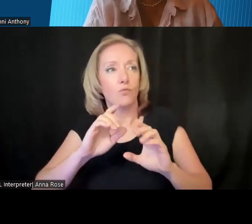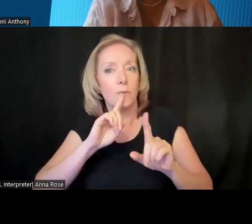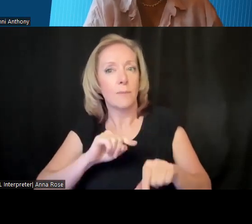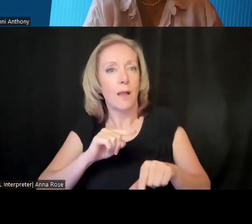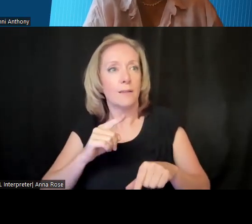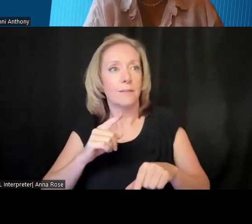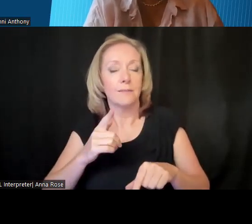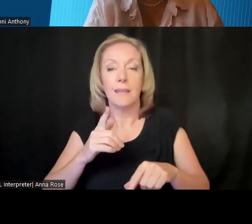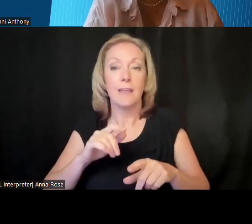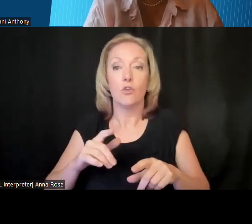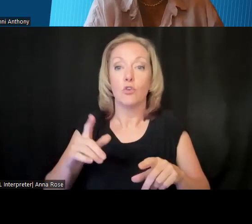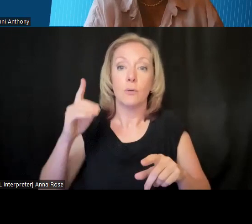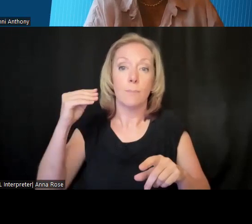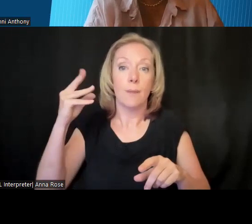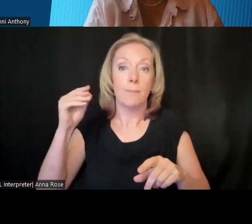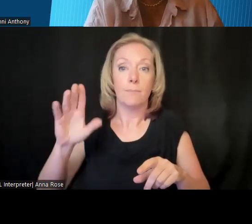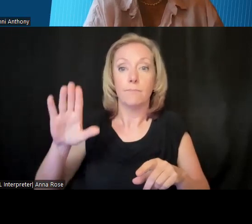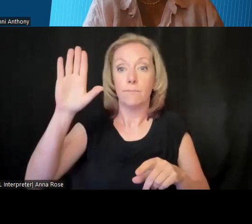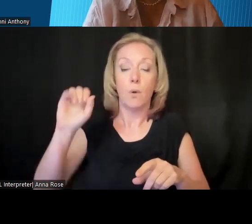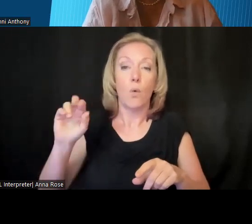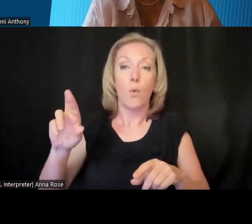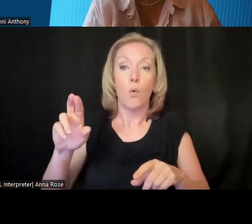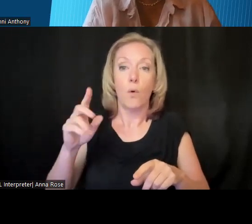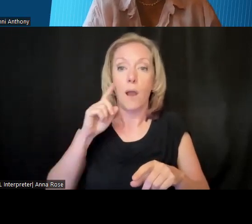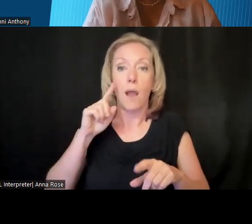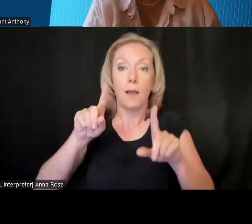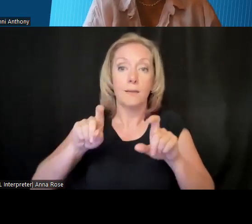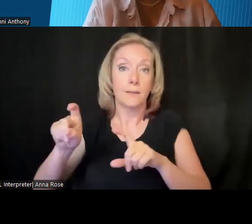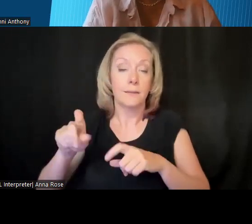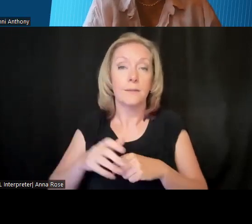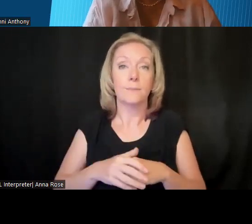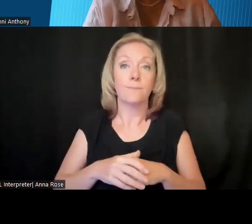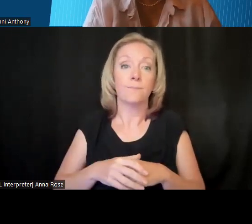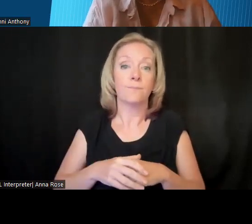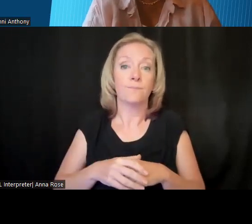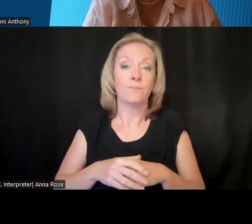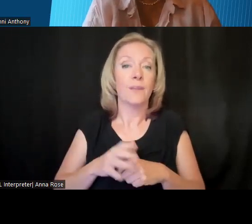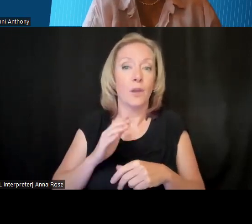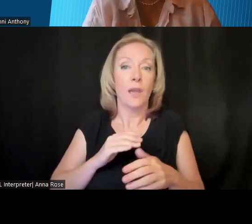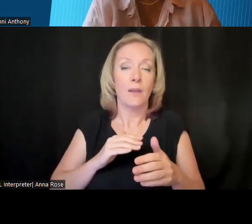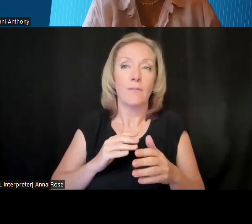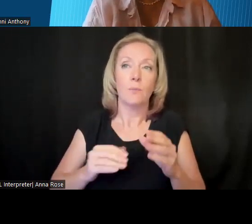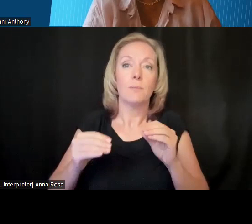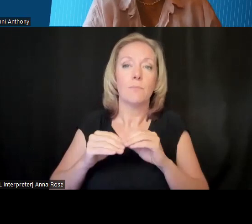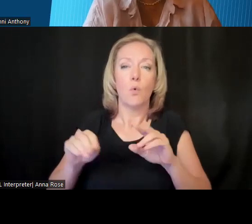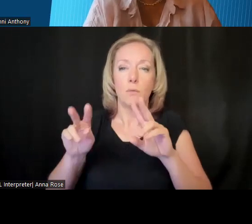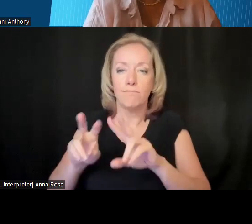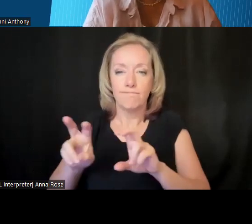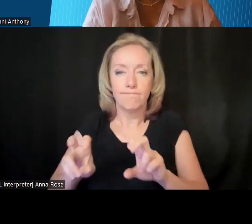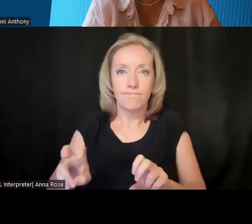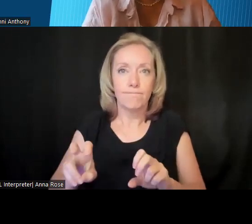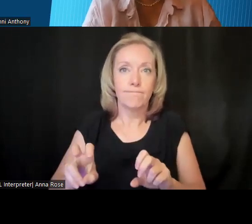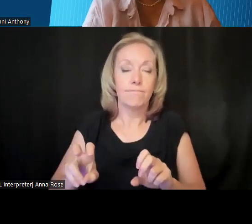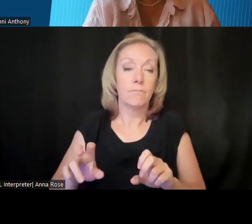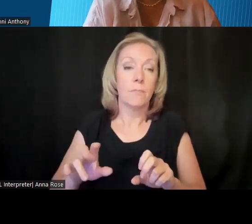in a sound booth or whether it's in an eye exam? I would just say, go your extra mile. This is one of my